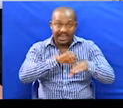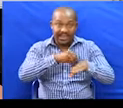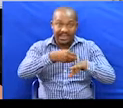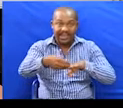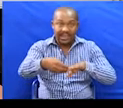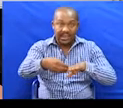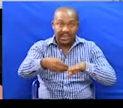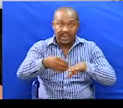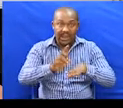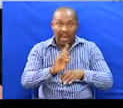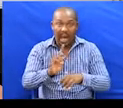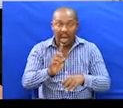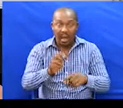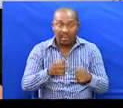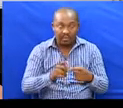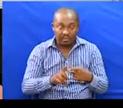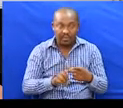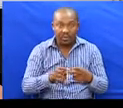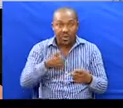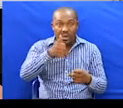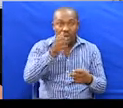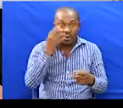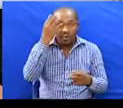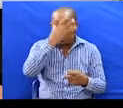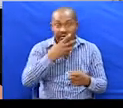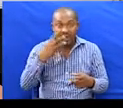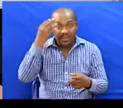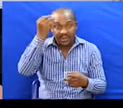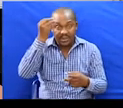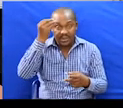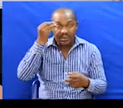your face, your shape of nose,